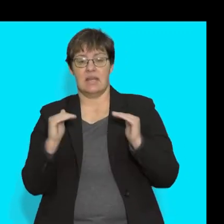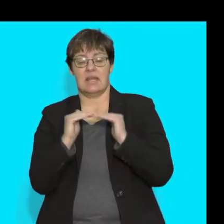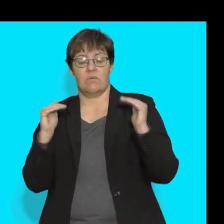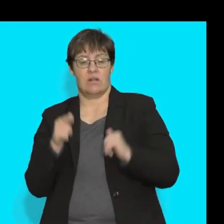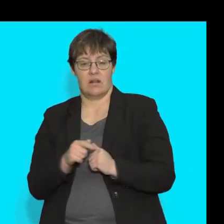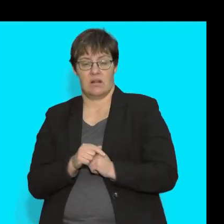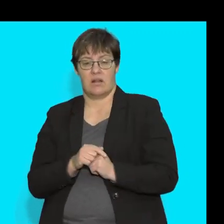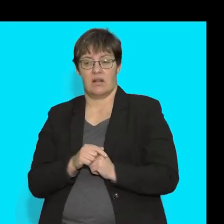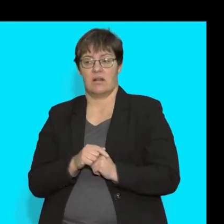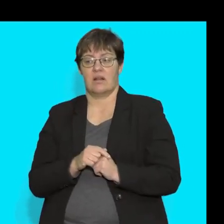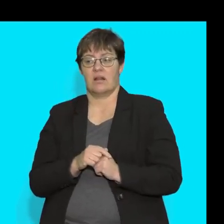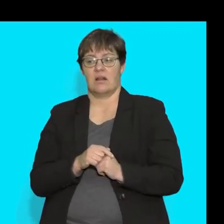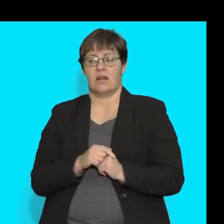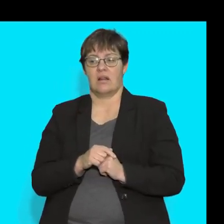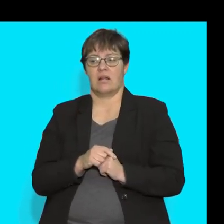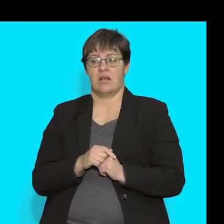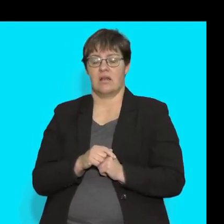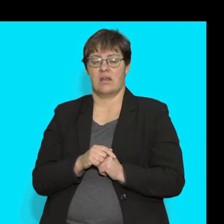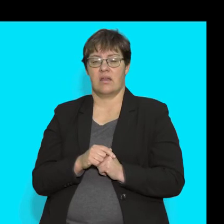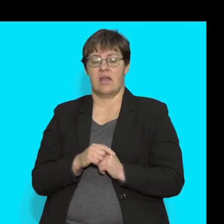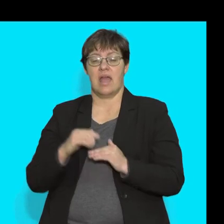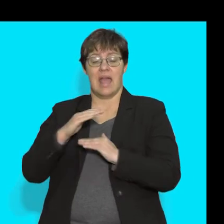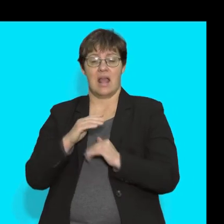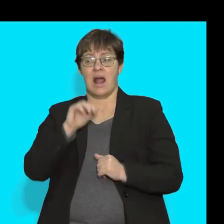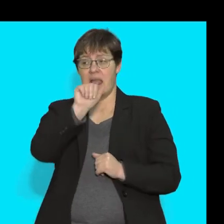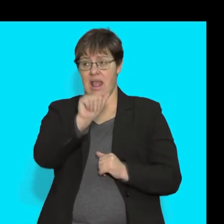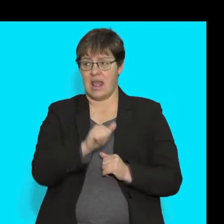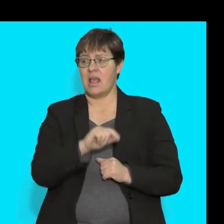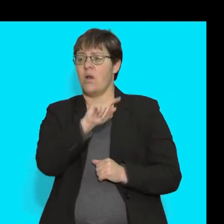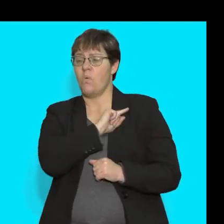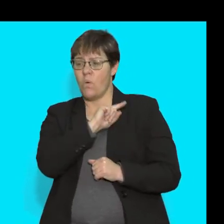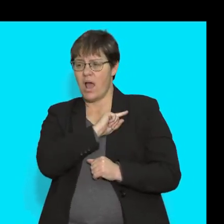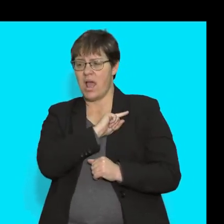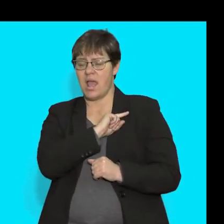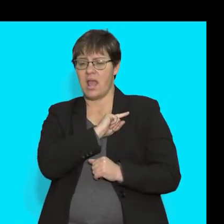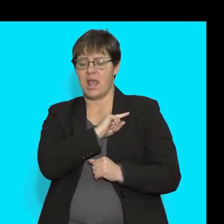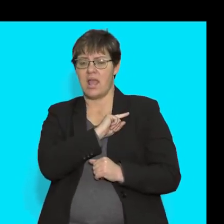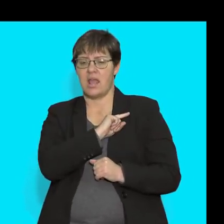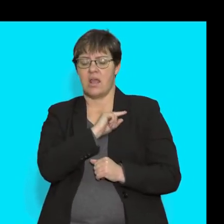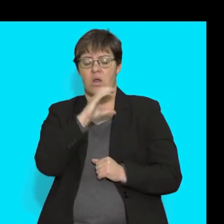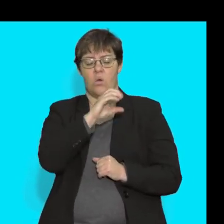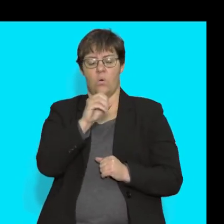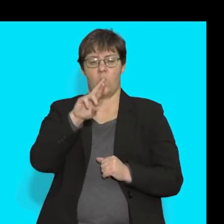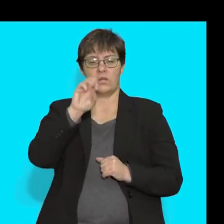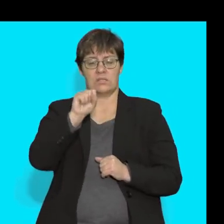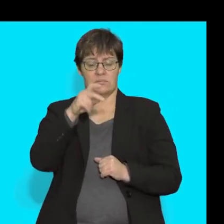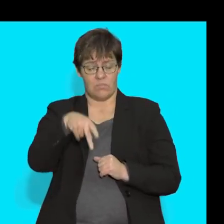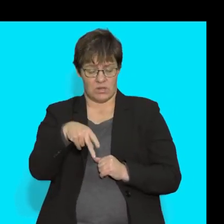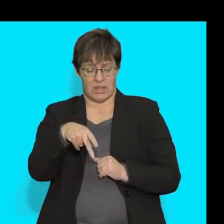EFC is equals to the angle A, right? That is because of corresponding angles,